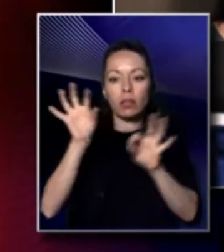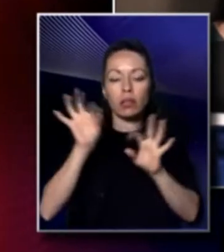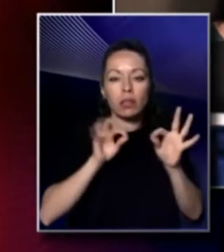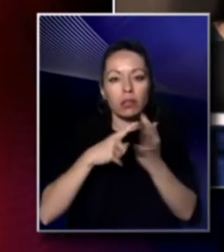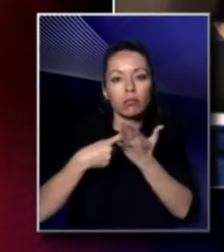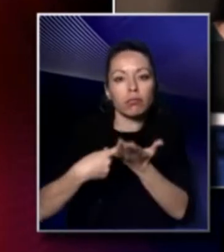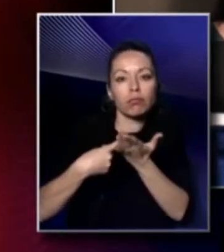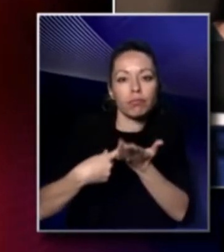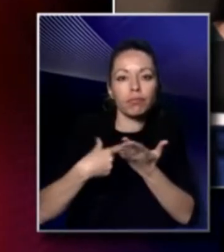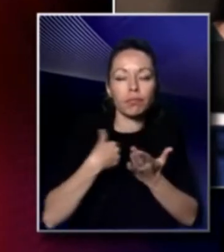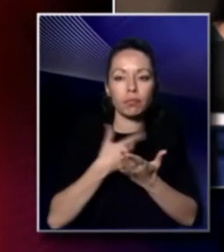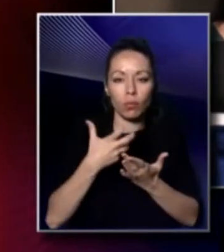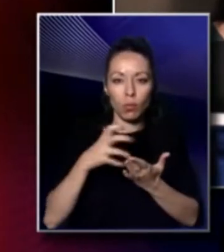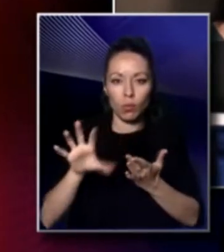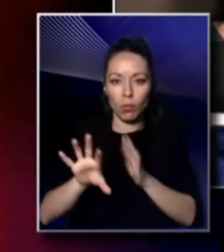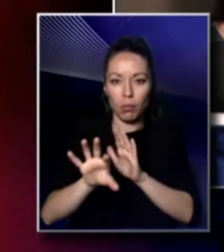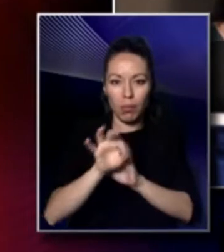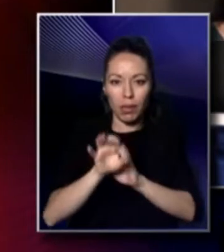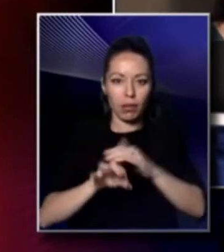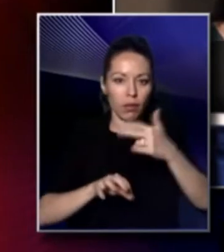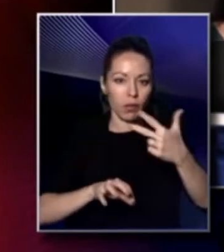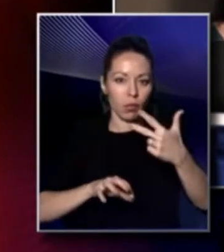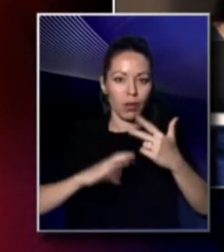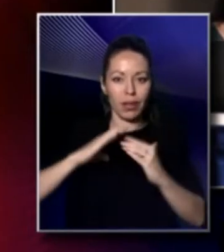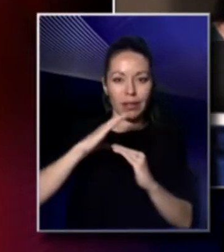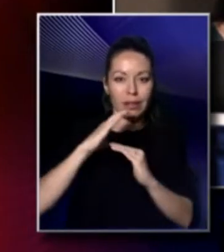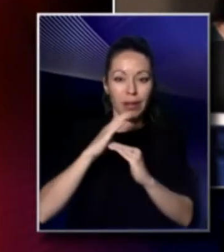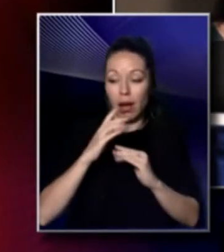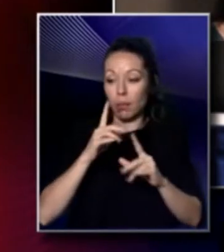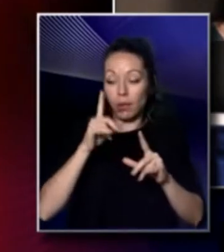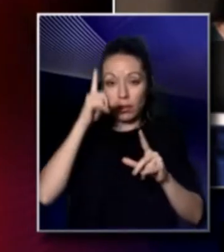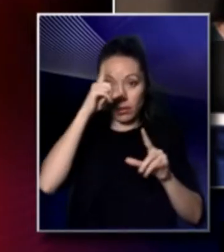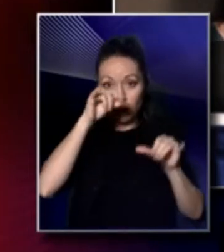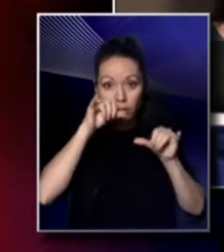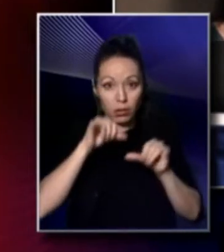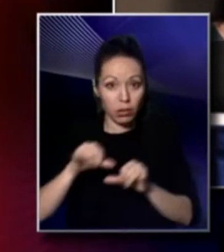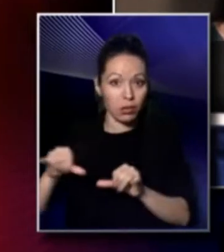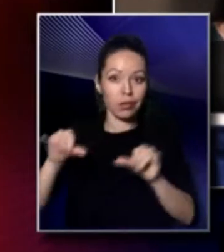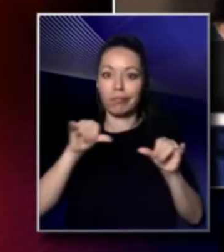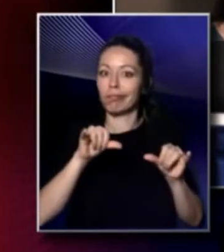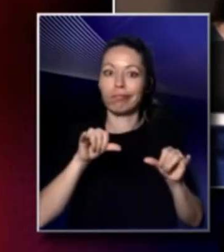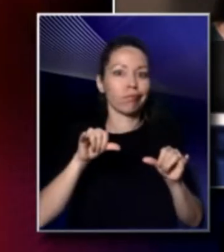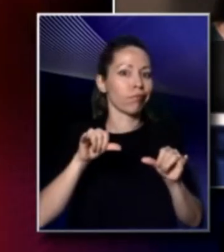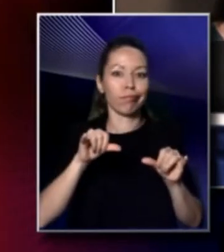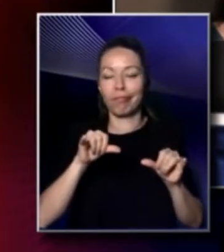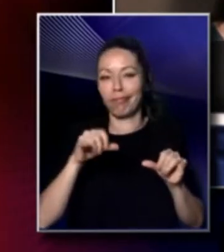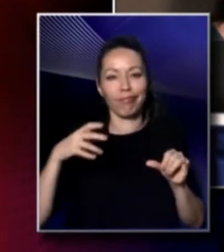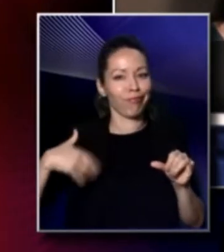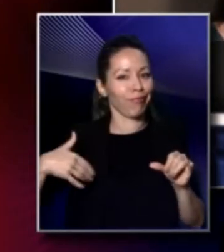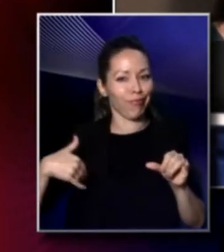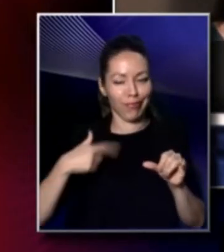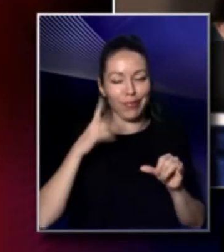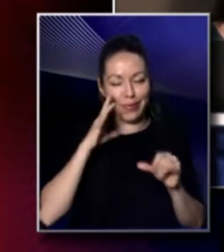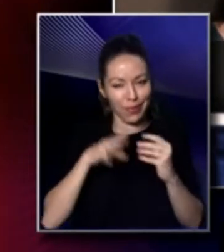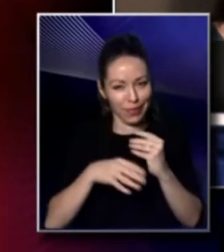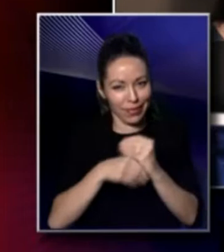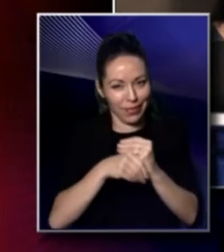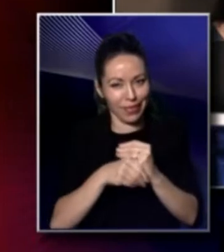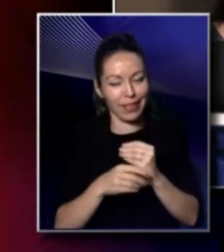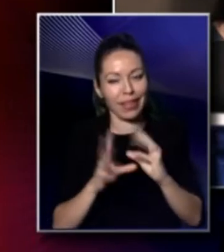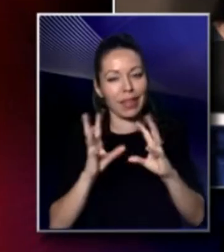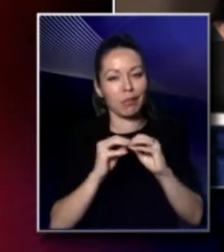We want to pick 3. We couldn't come to a consensus about that. So we're having an additional meeting to have